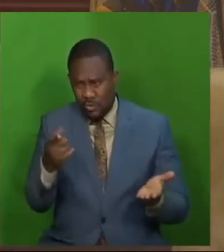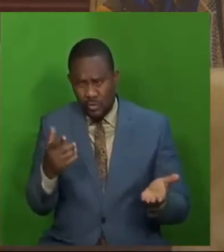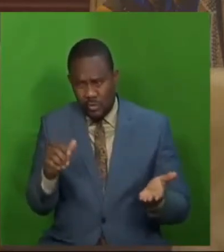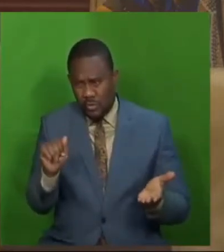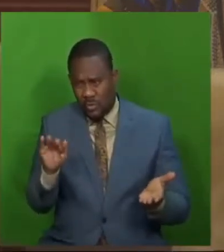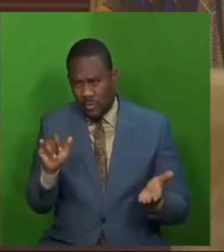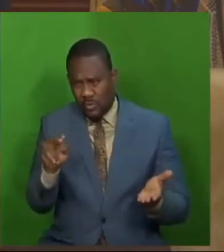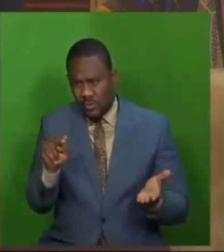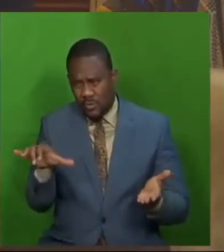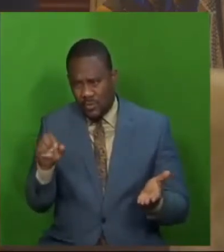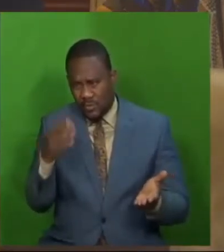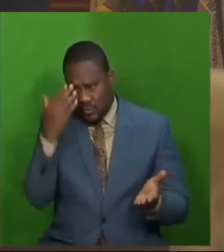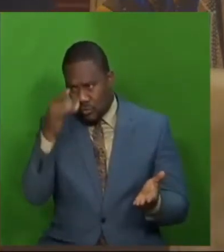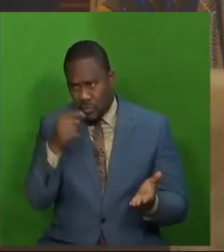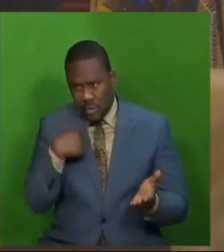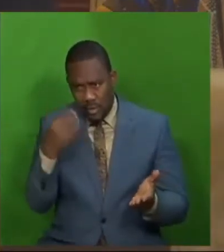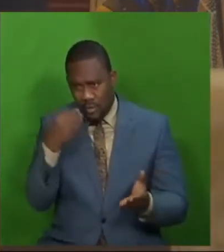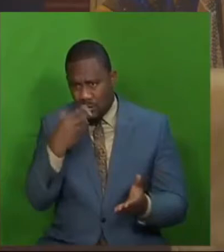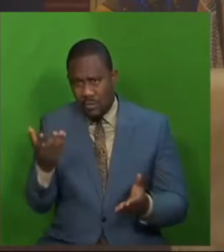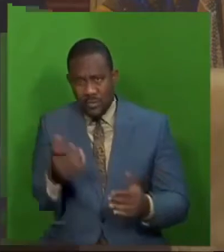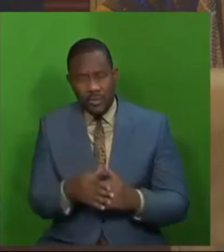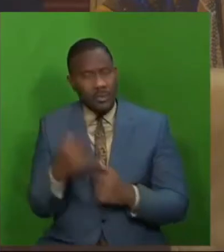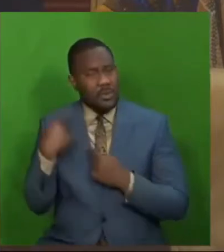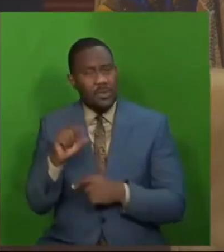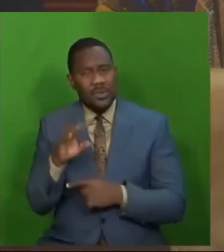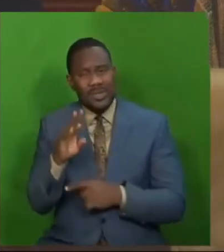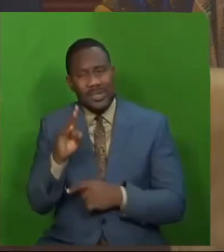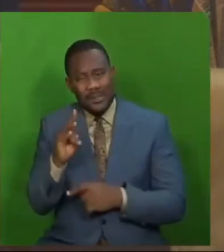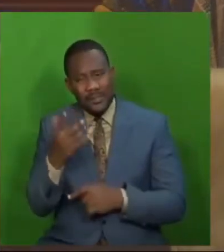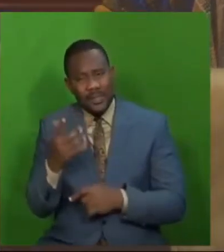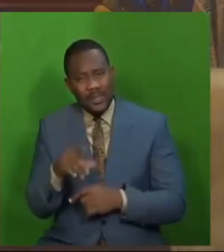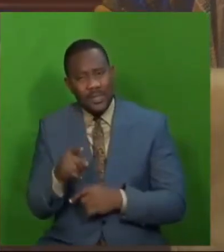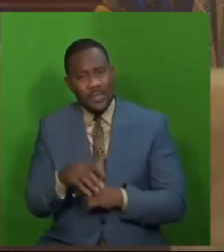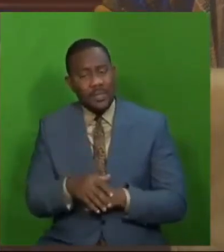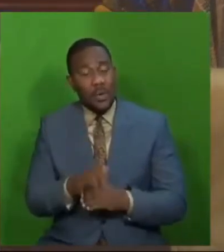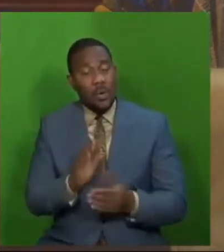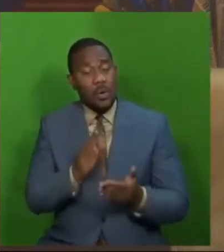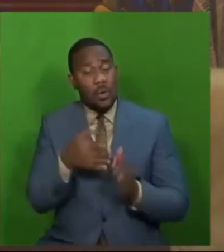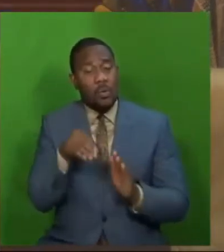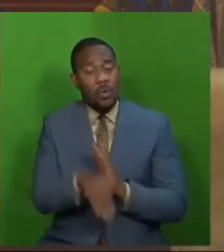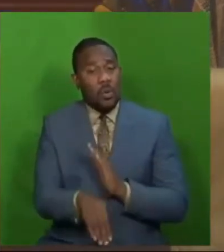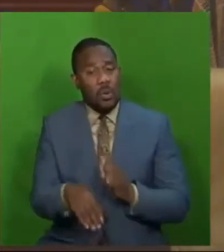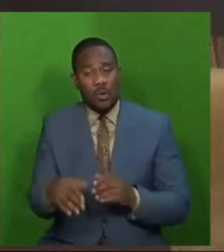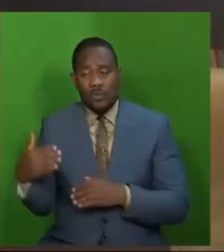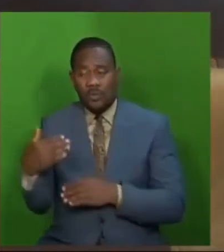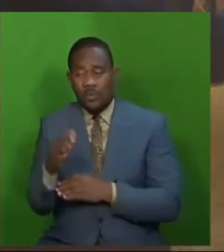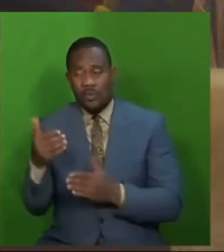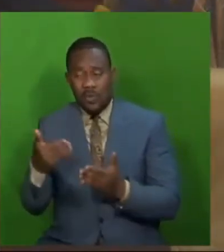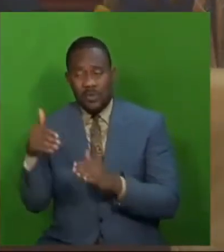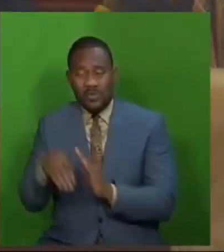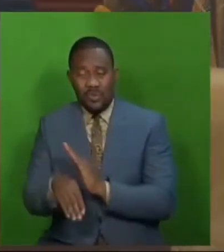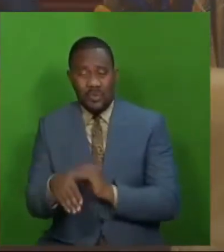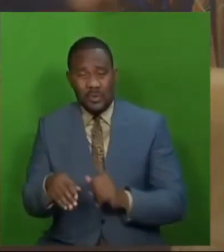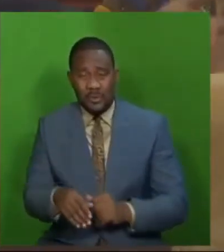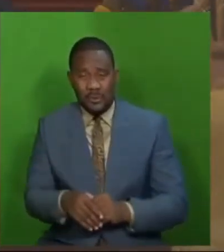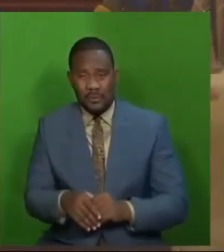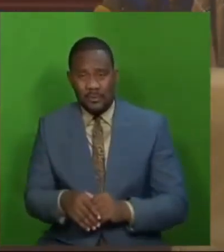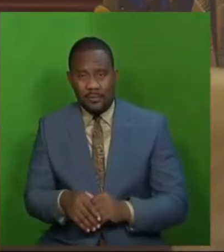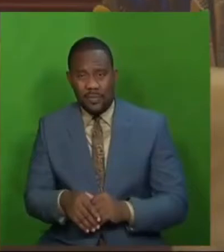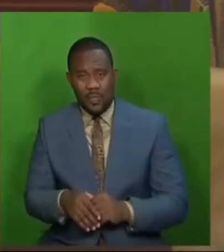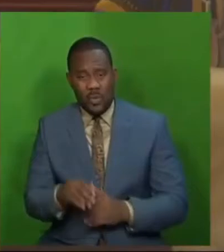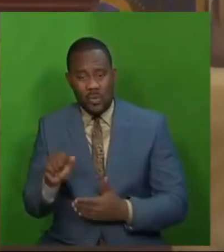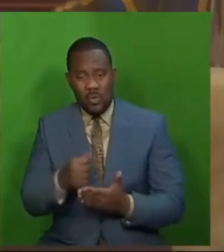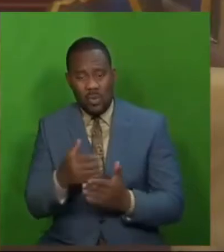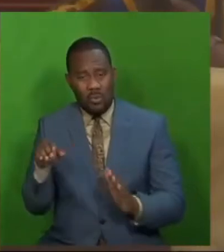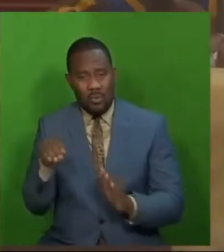has been declining since 2017. The fishery sector is verging on collapse. Everything is down. What